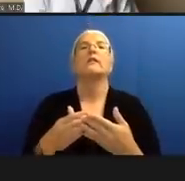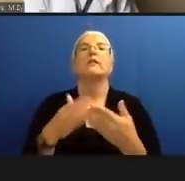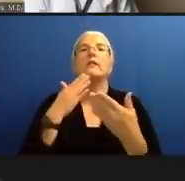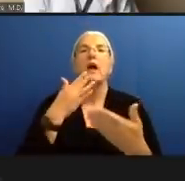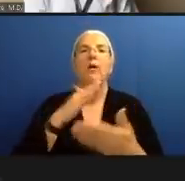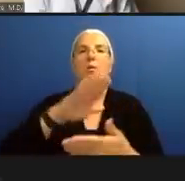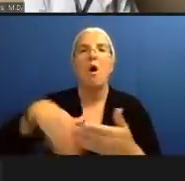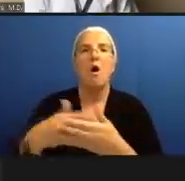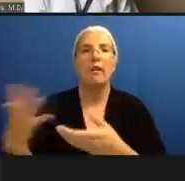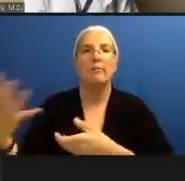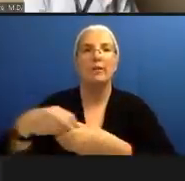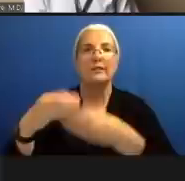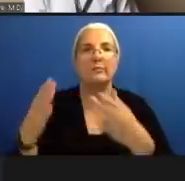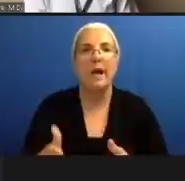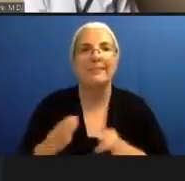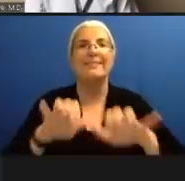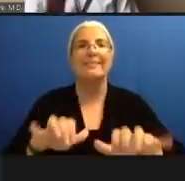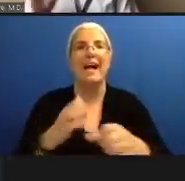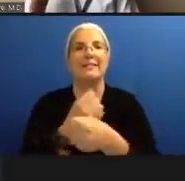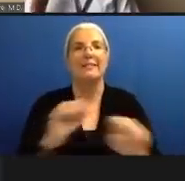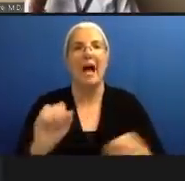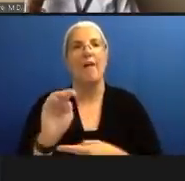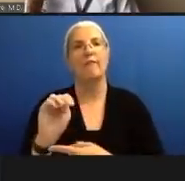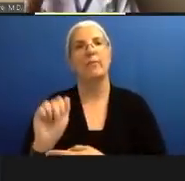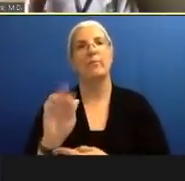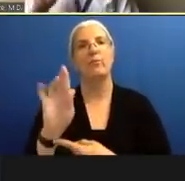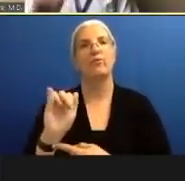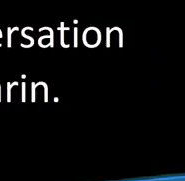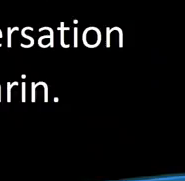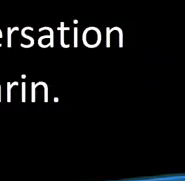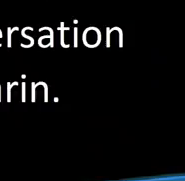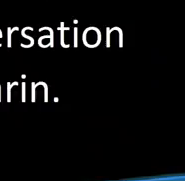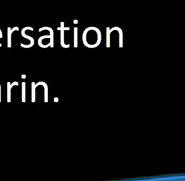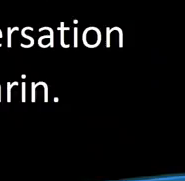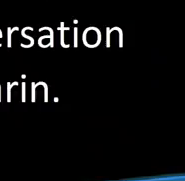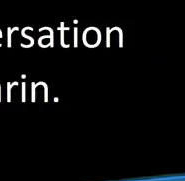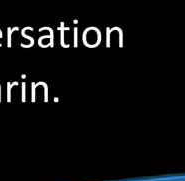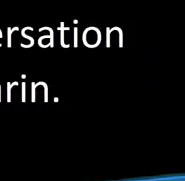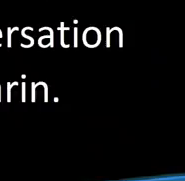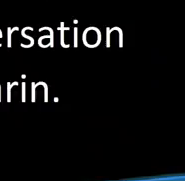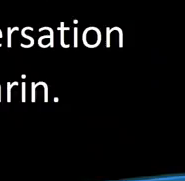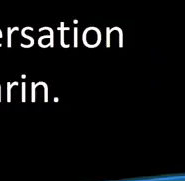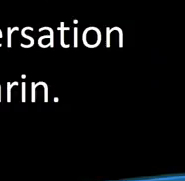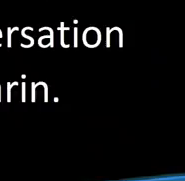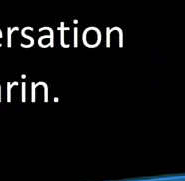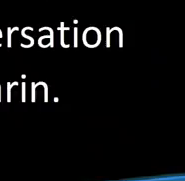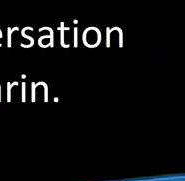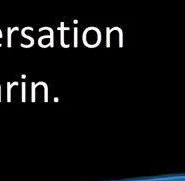again soon. Thanks. Thank you.